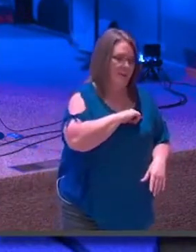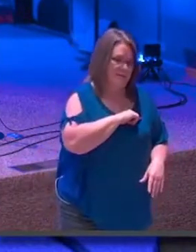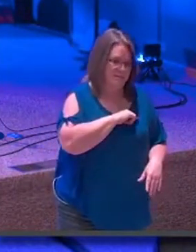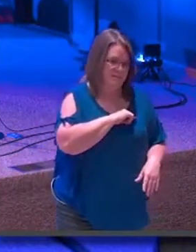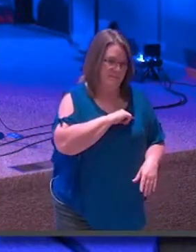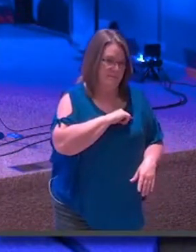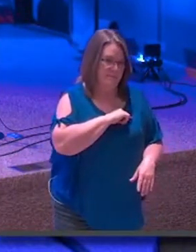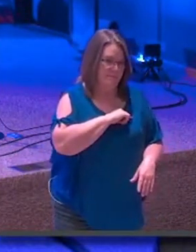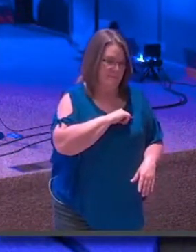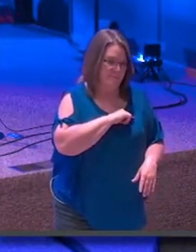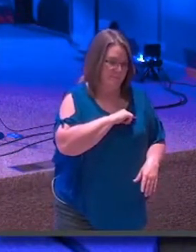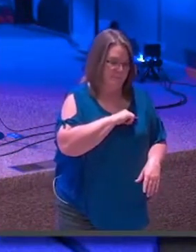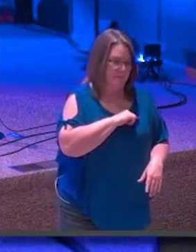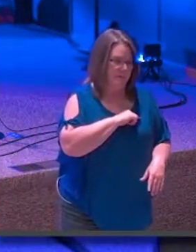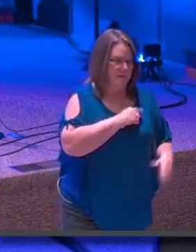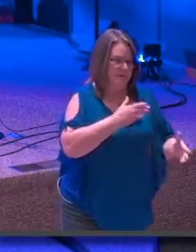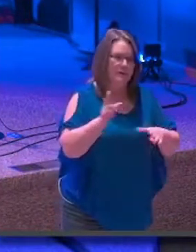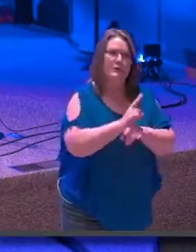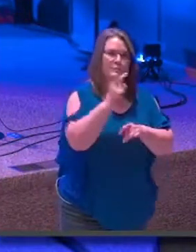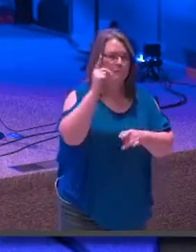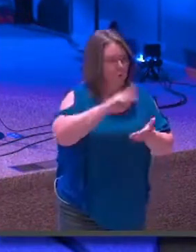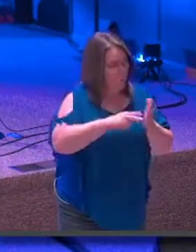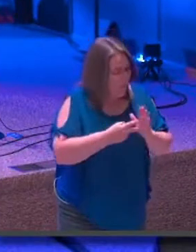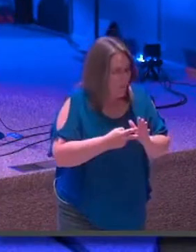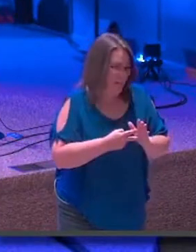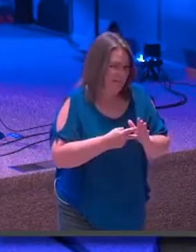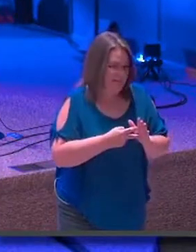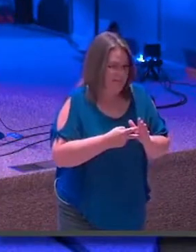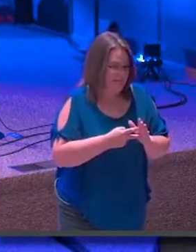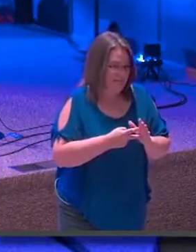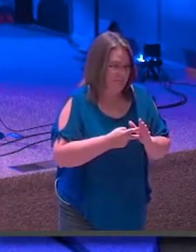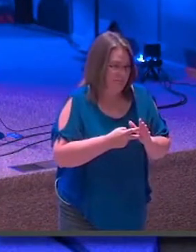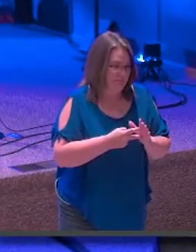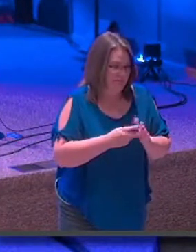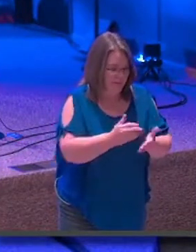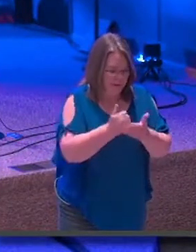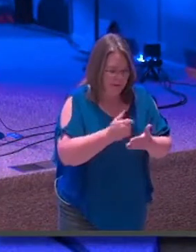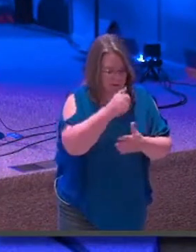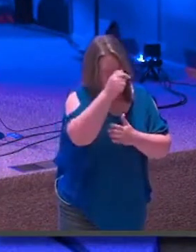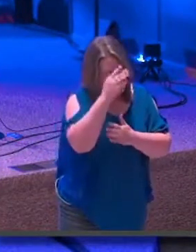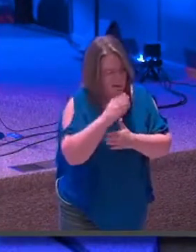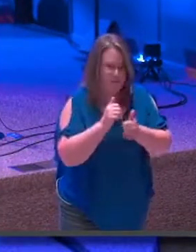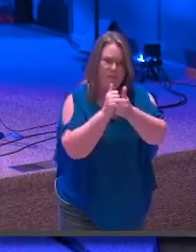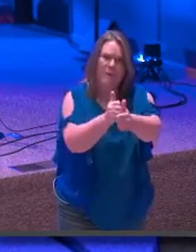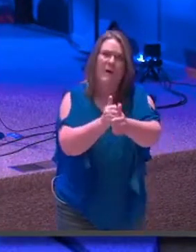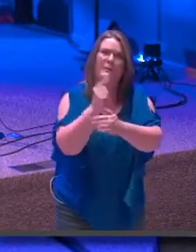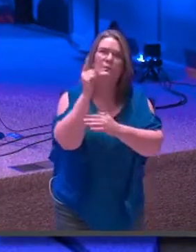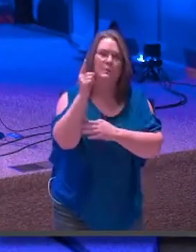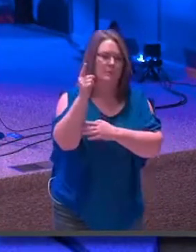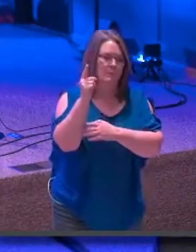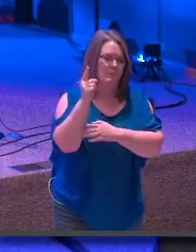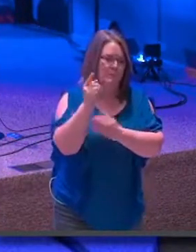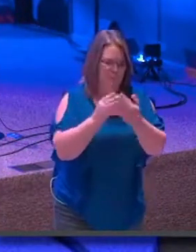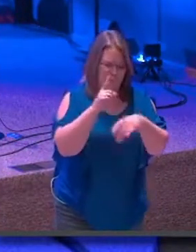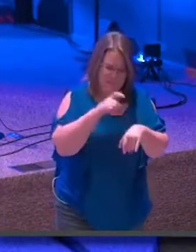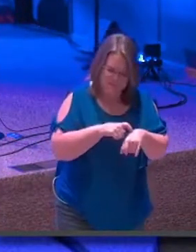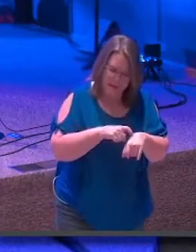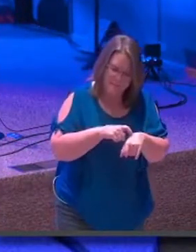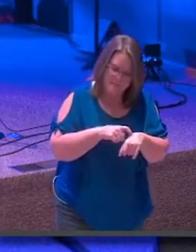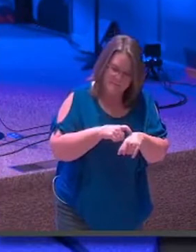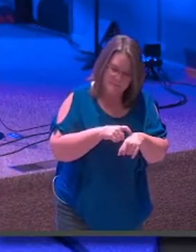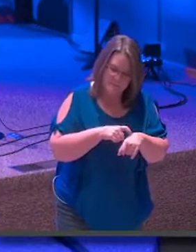Take us, Lord. Use us for your purposes. Help us, God, to follow you in these times. That's